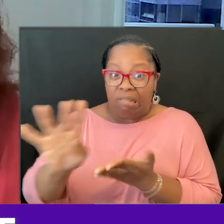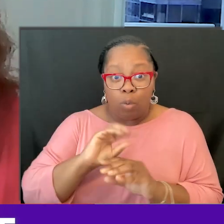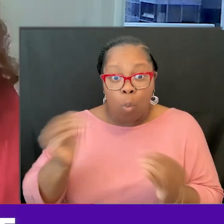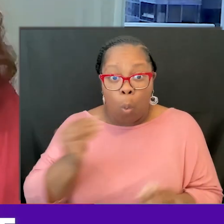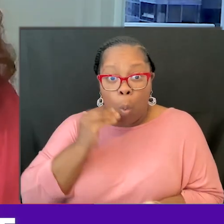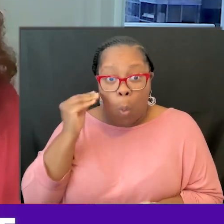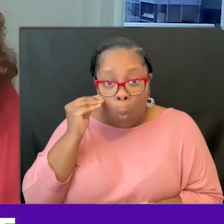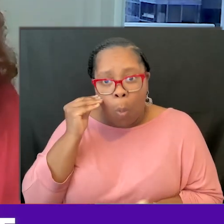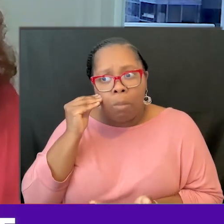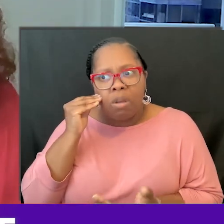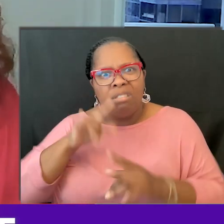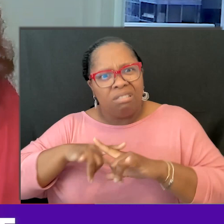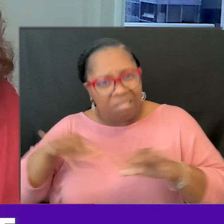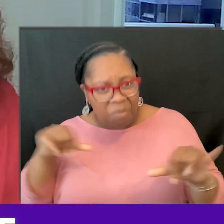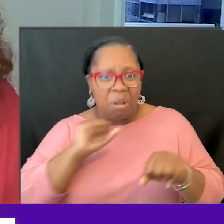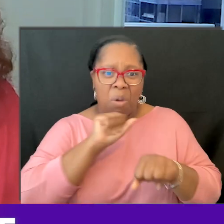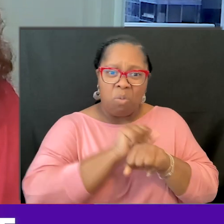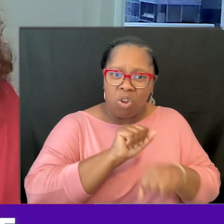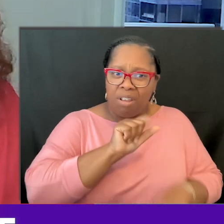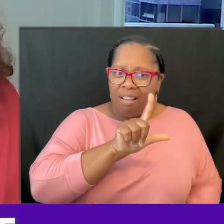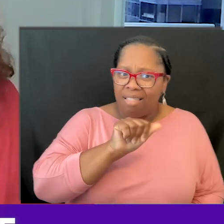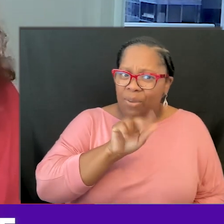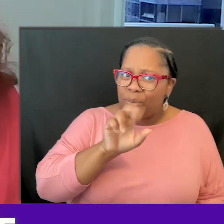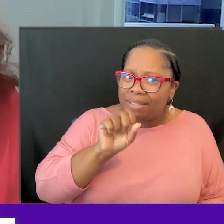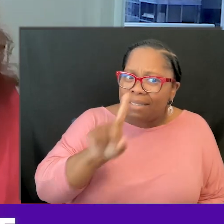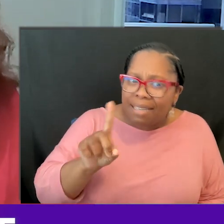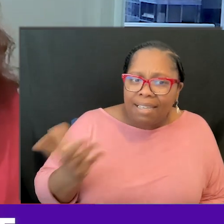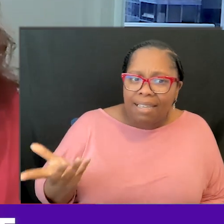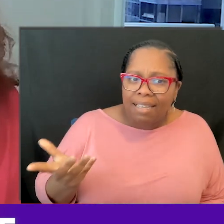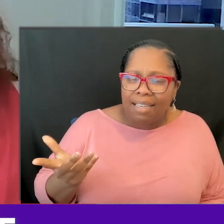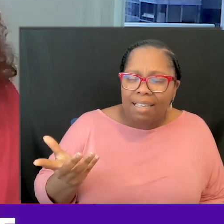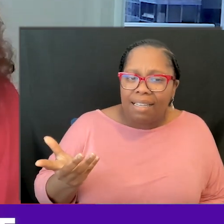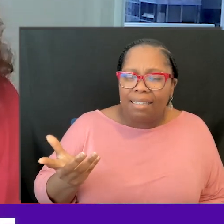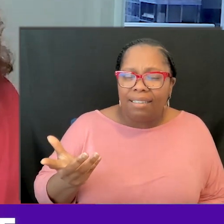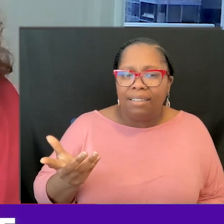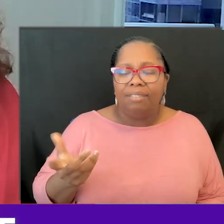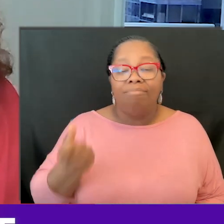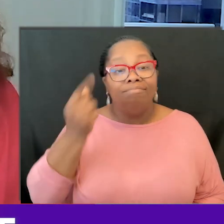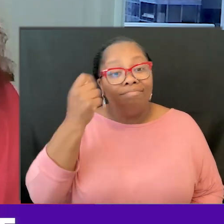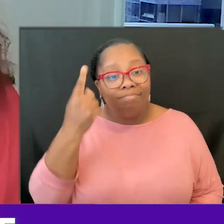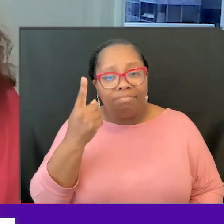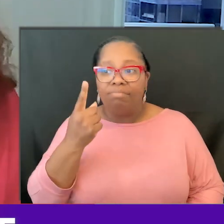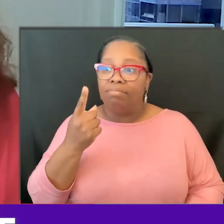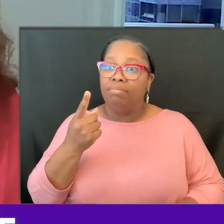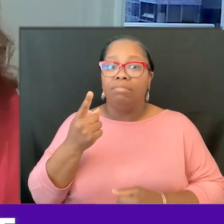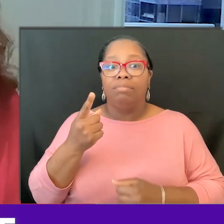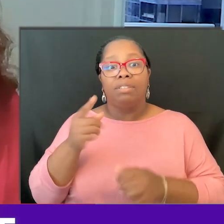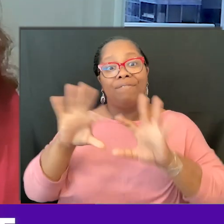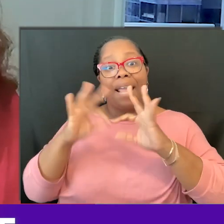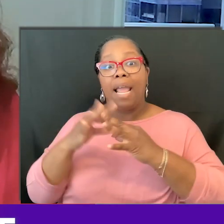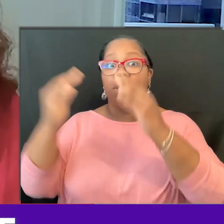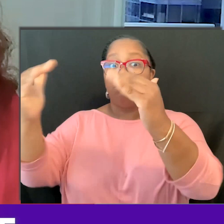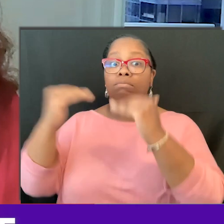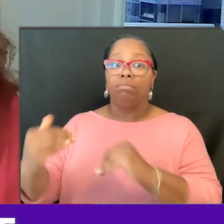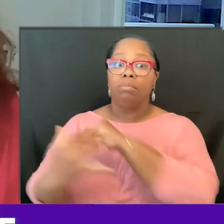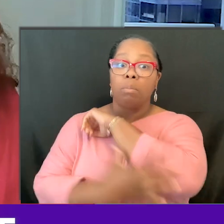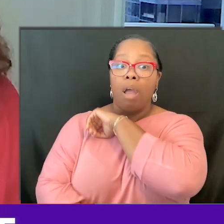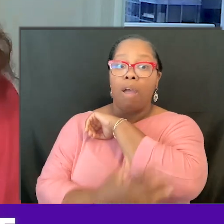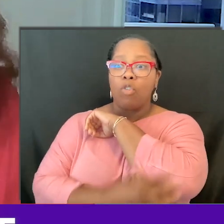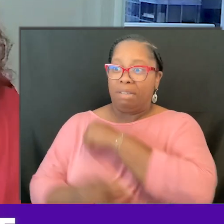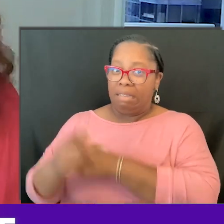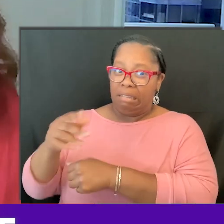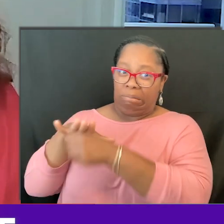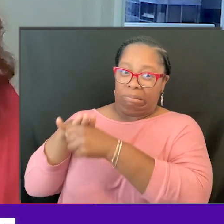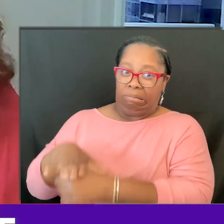while working for LAUSD. Keeping families in poverty affects our students